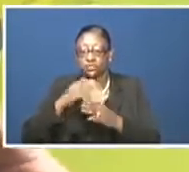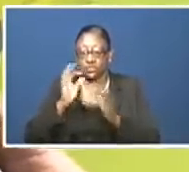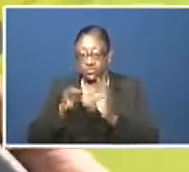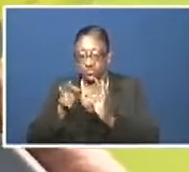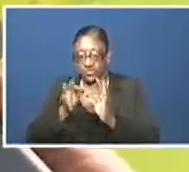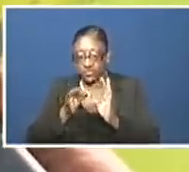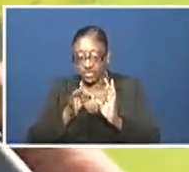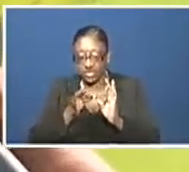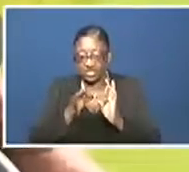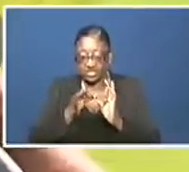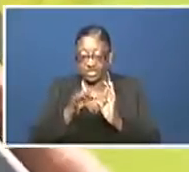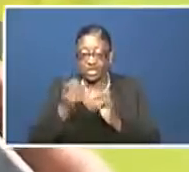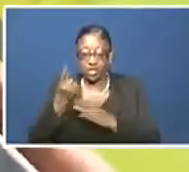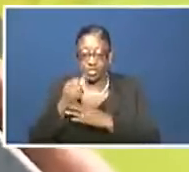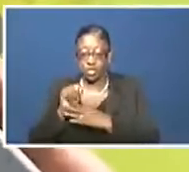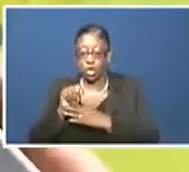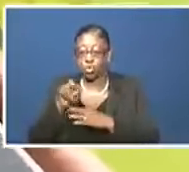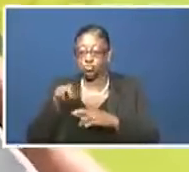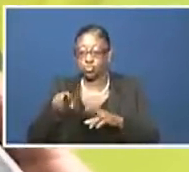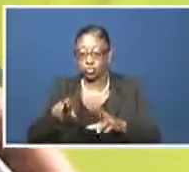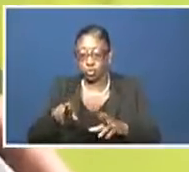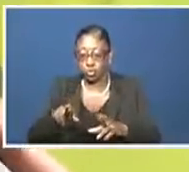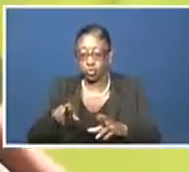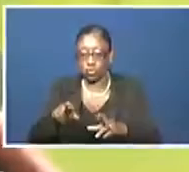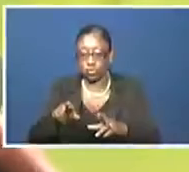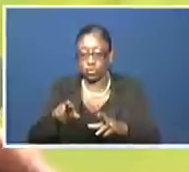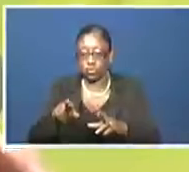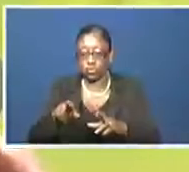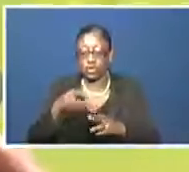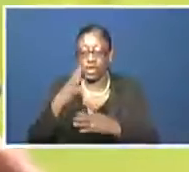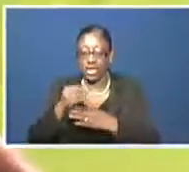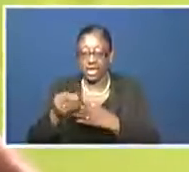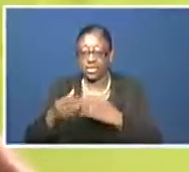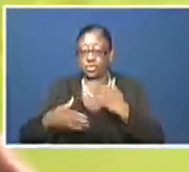the existing road in terms of the profiling of the